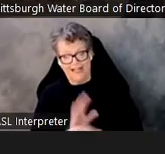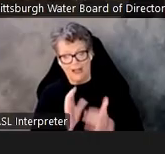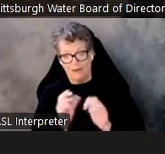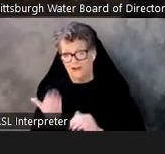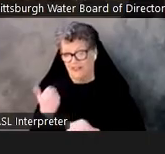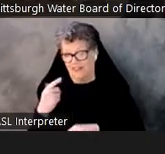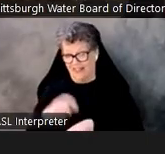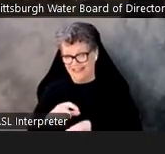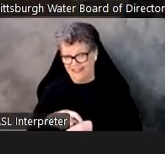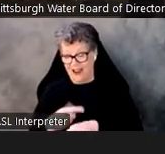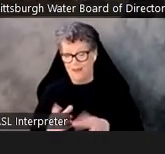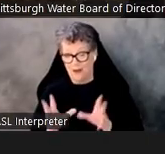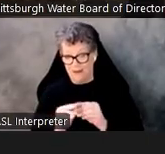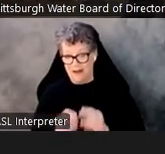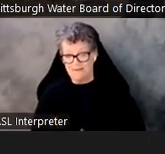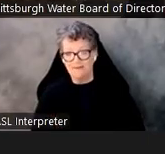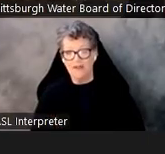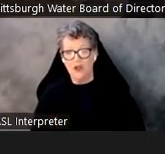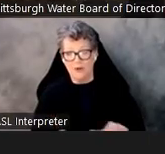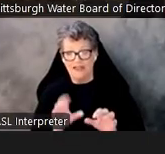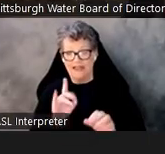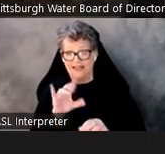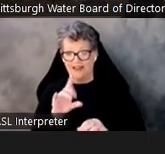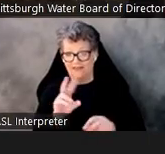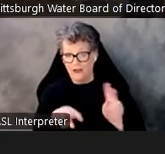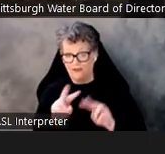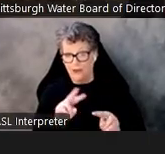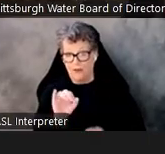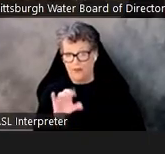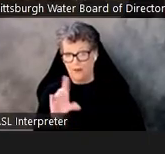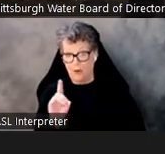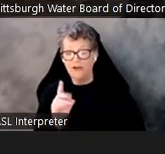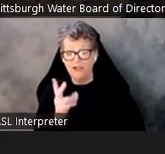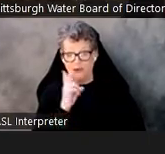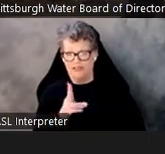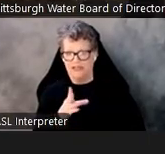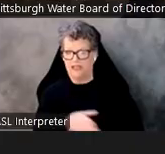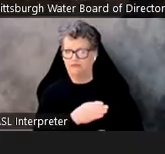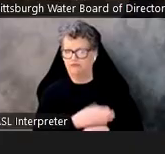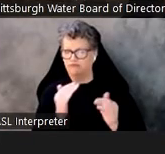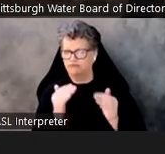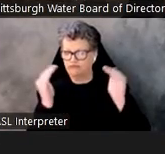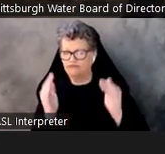time we've conducted a field view with the board, you can see much progress has been made.